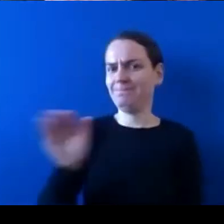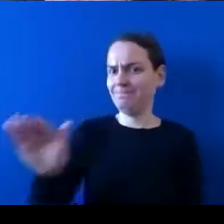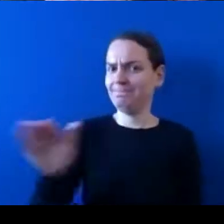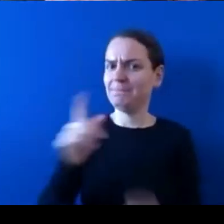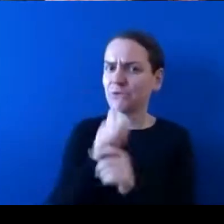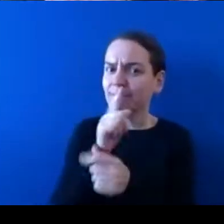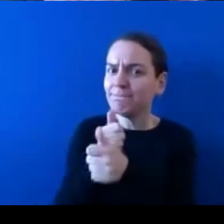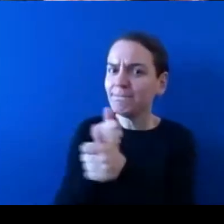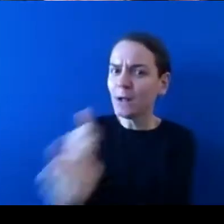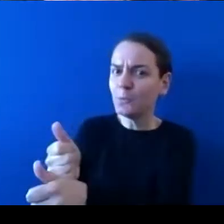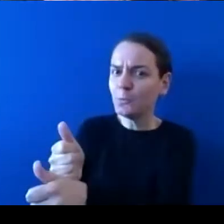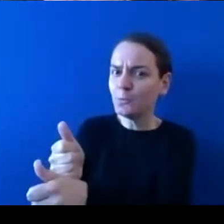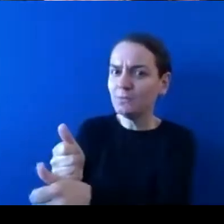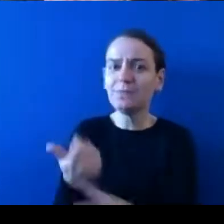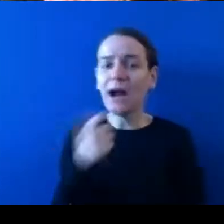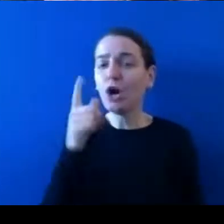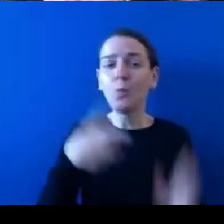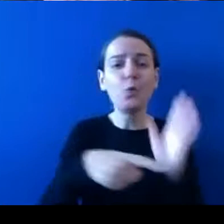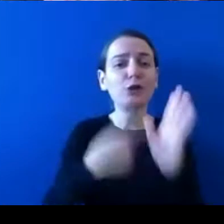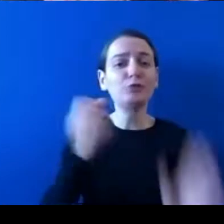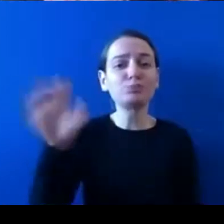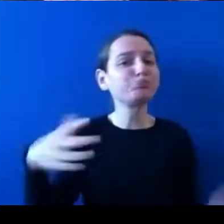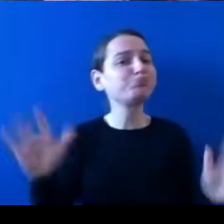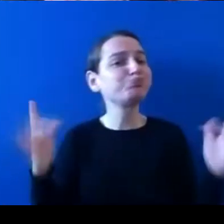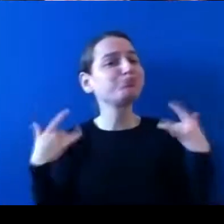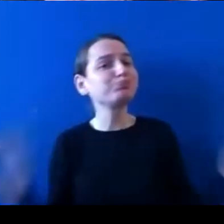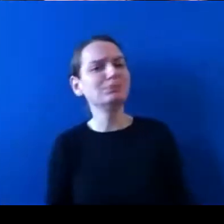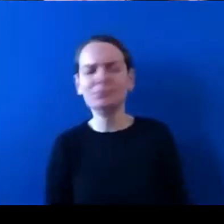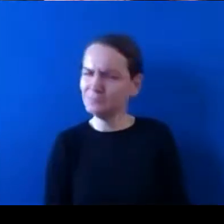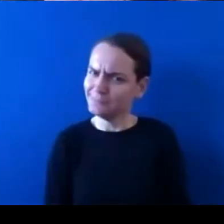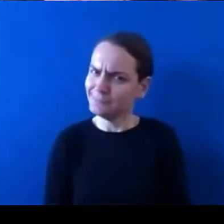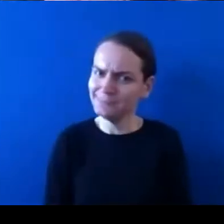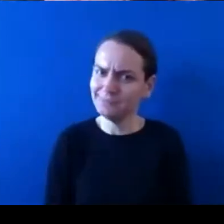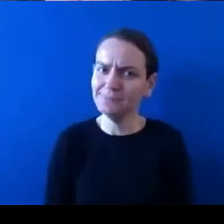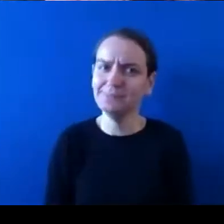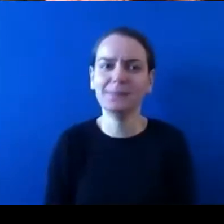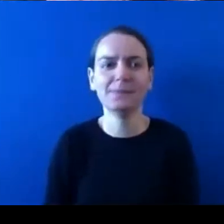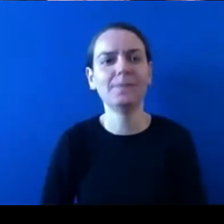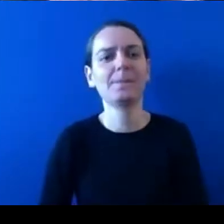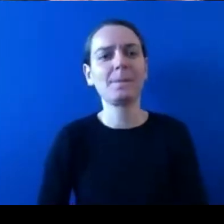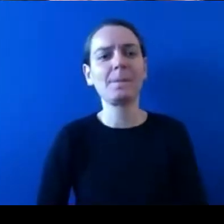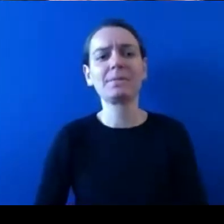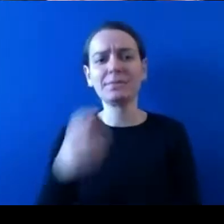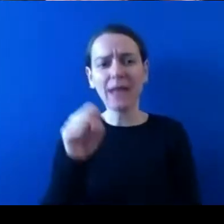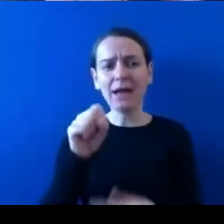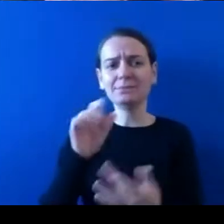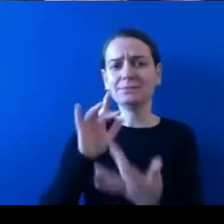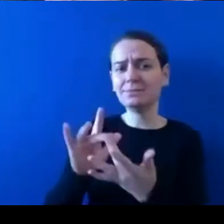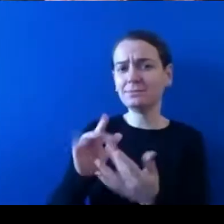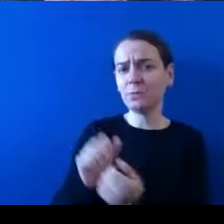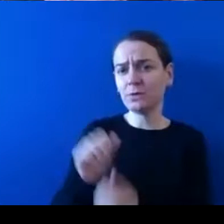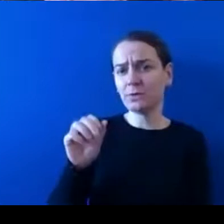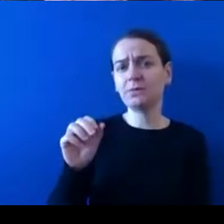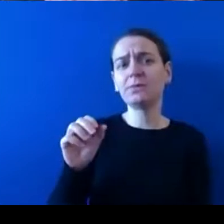your O&M in the high school and observe a route and start a relationship with you.